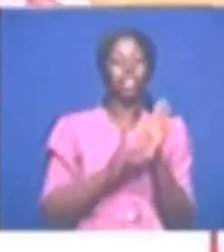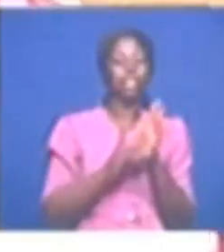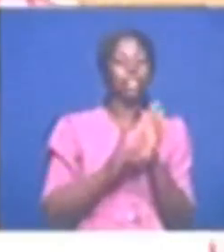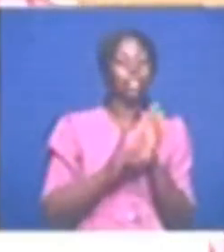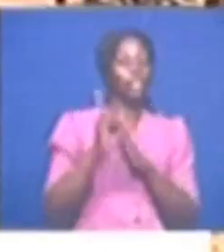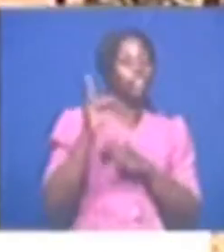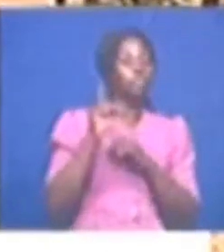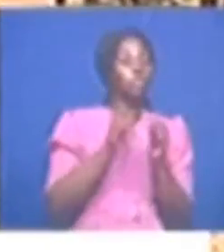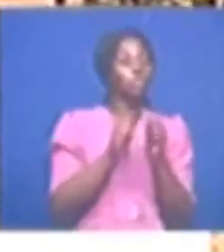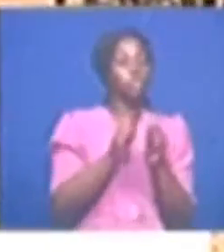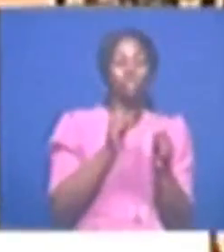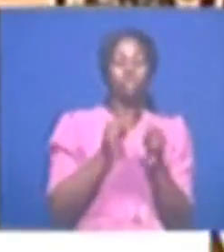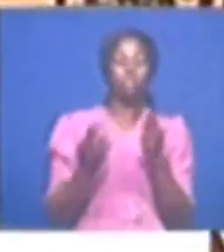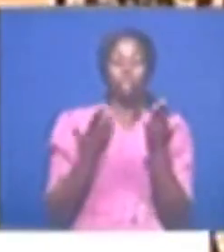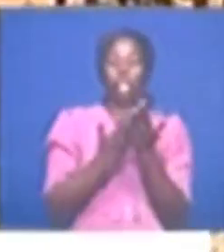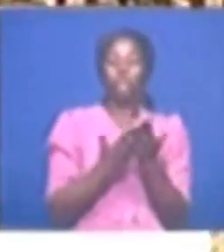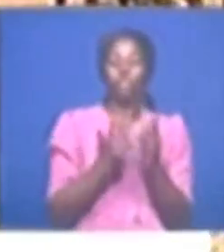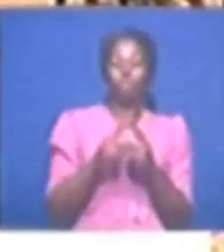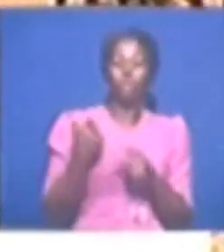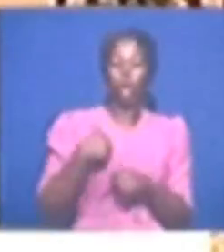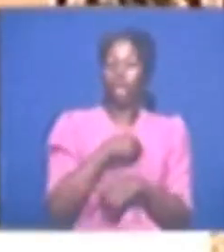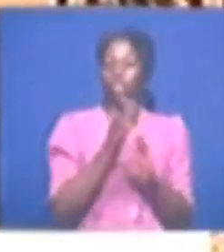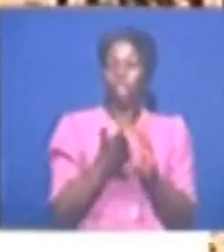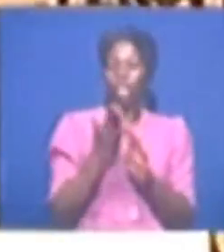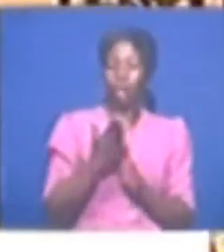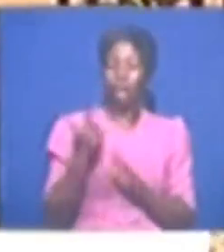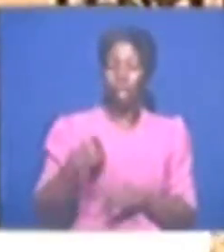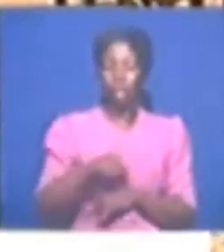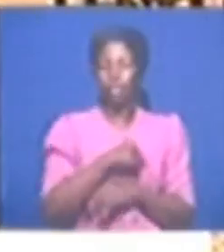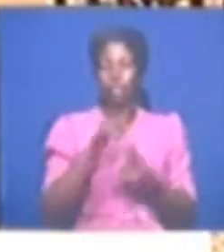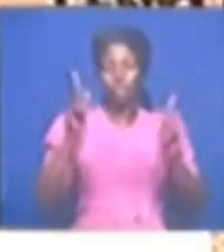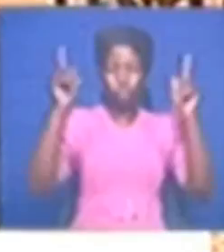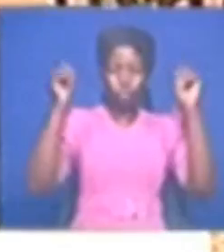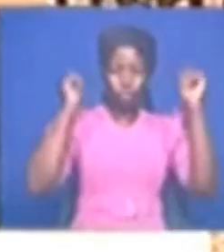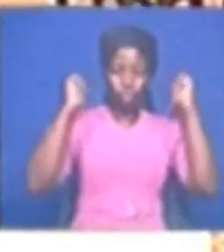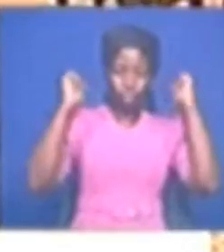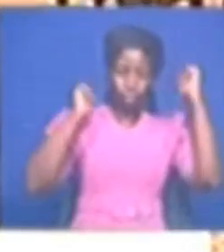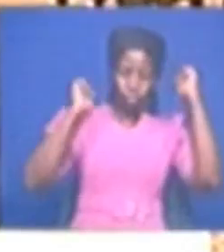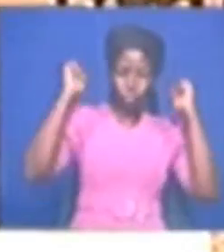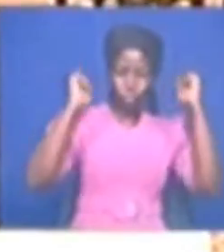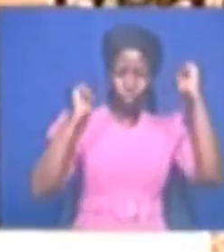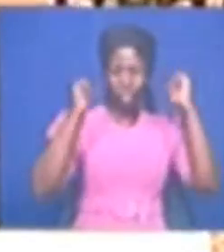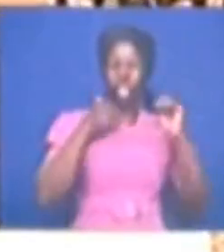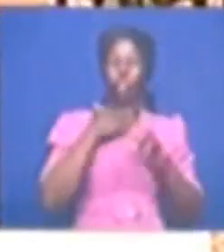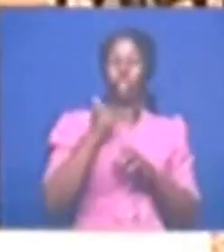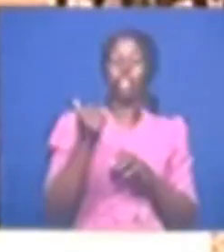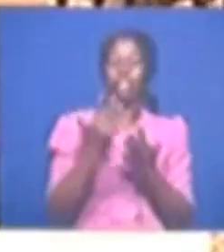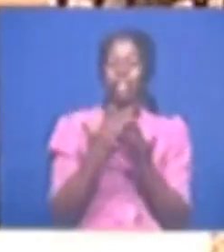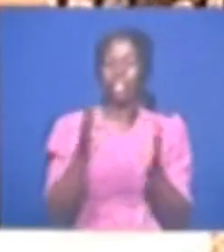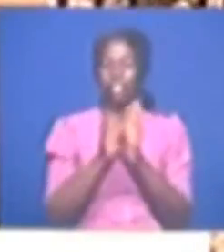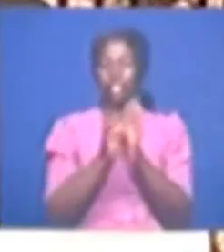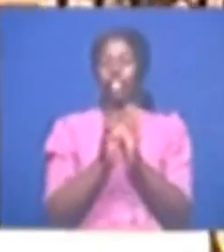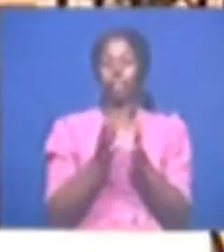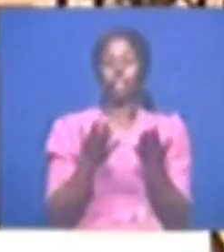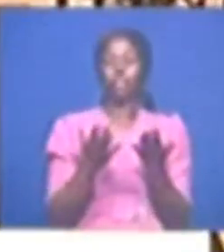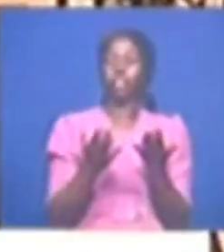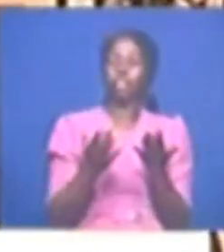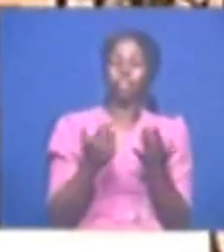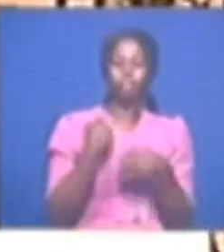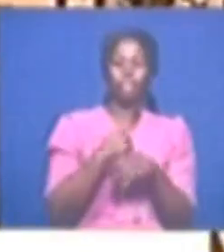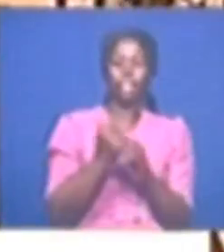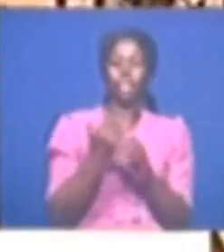itatufikia haraka. Kama sisi ni pastoralist. Sasa tunataka maneno kama restocking na maneno ya kututengenezea pasture